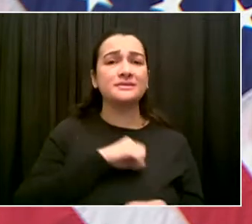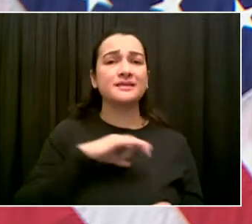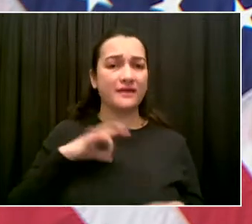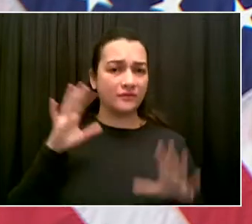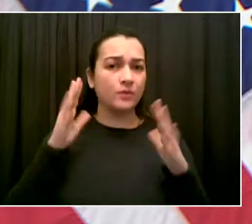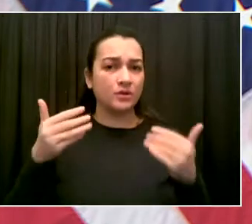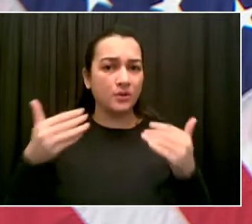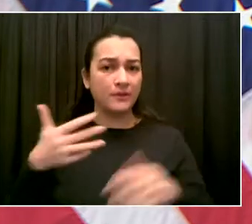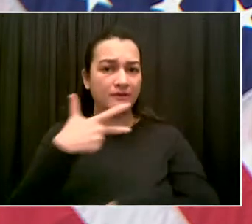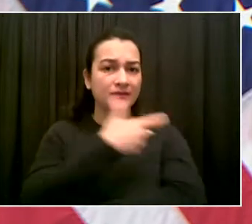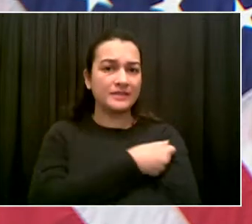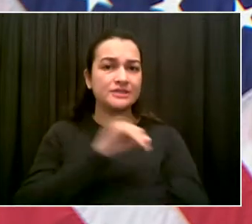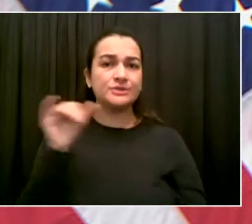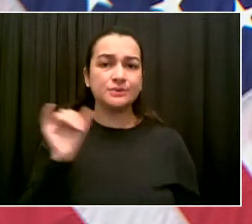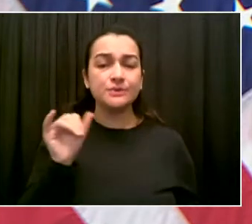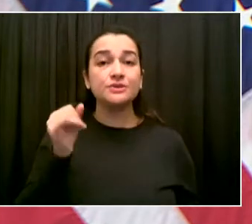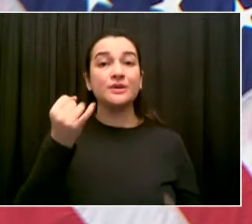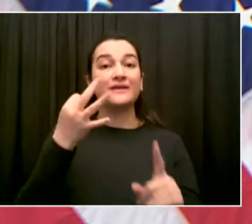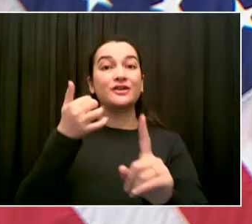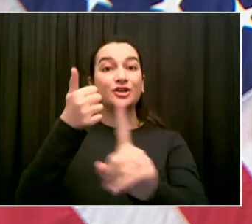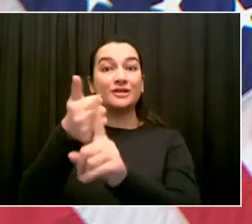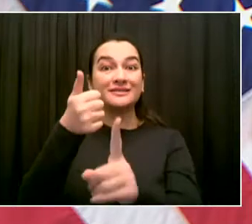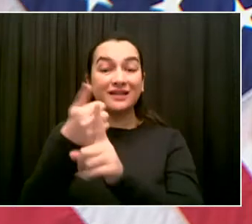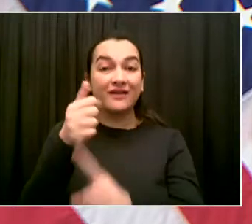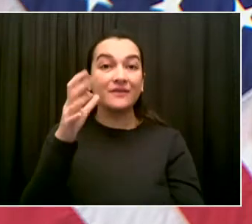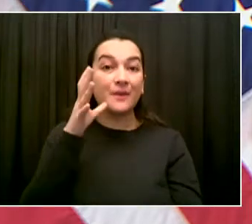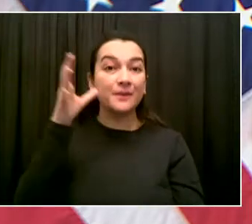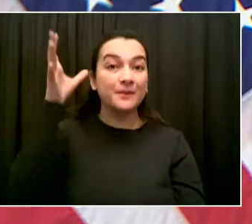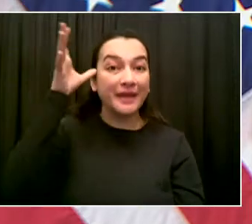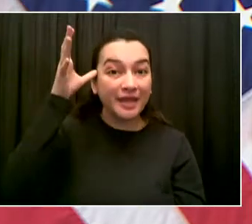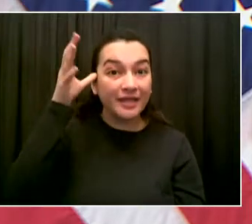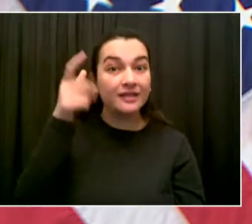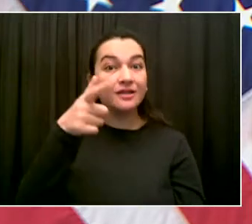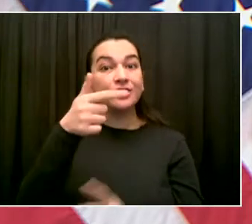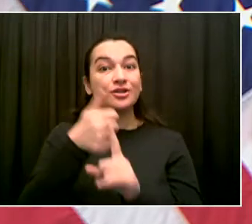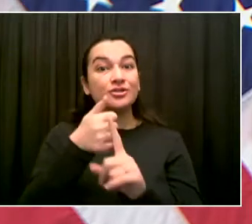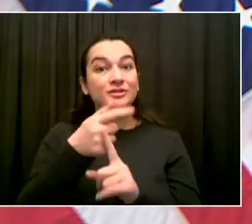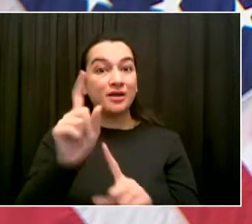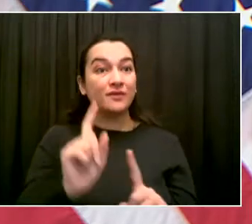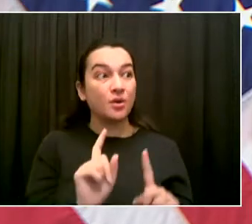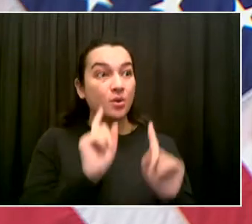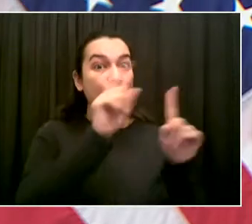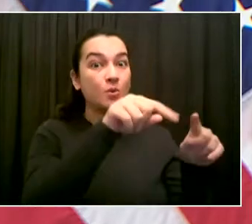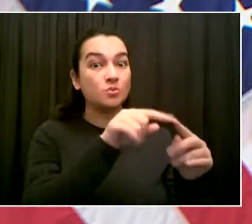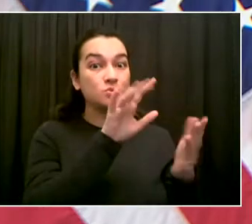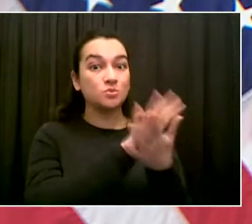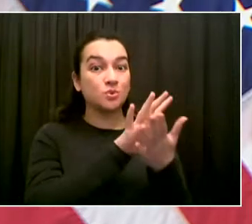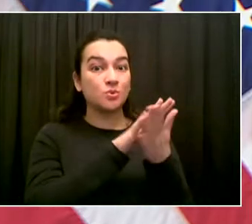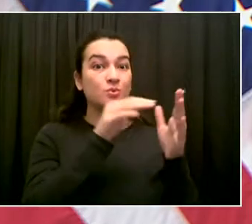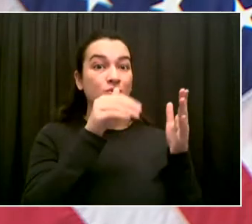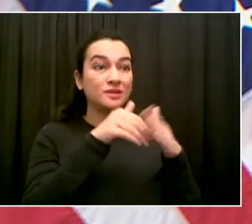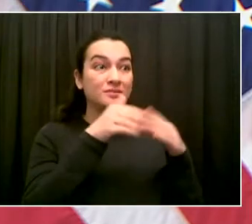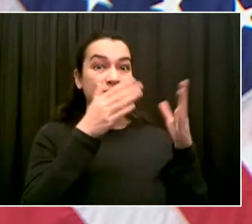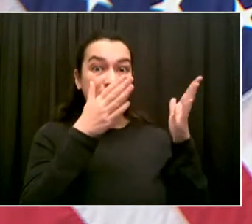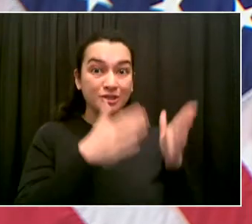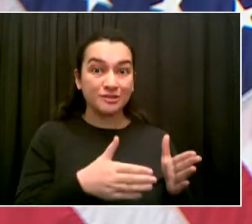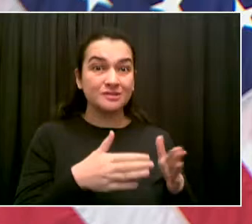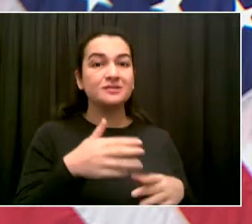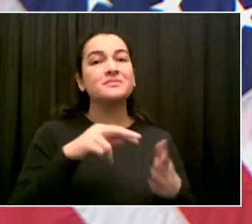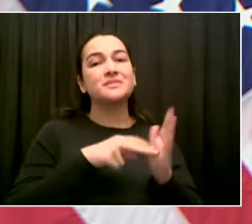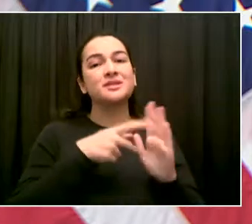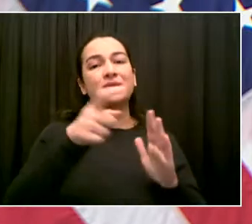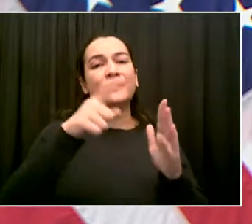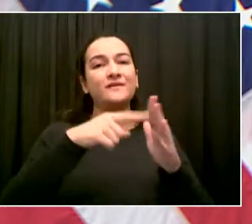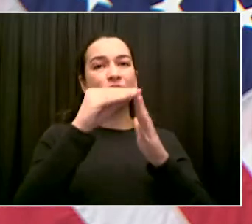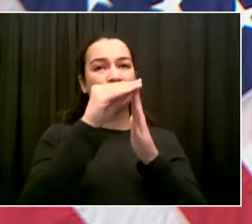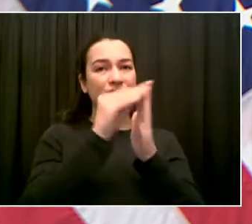Friday. Again, the deadline to opt in is tomorrow, and you can do that by visiting our website or calling 311. And we look forward to